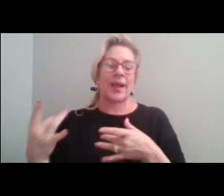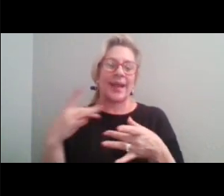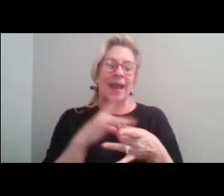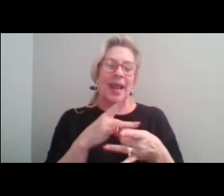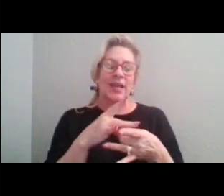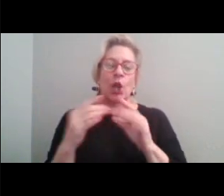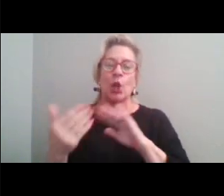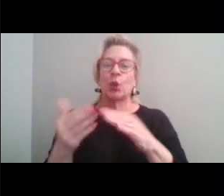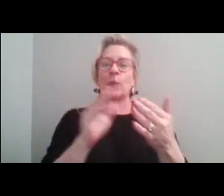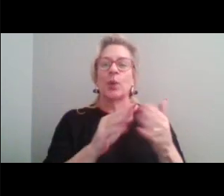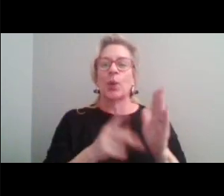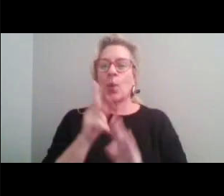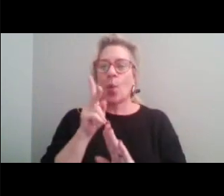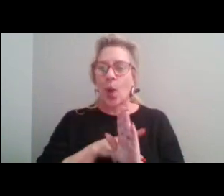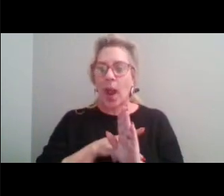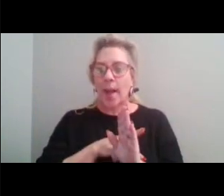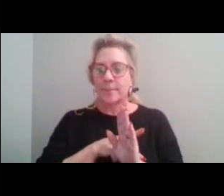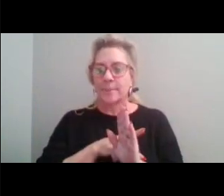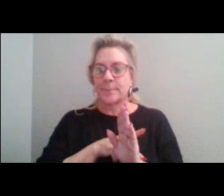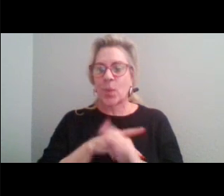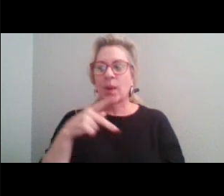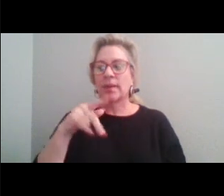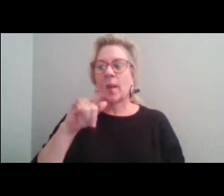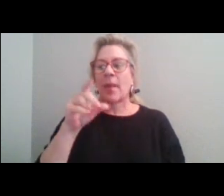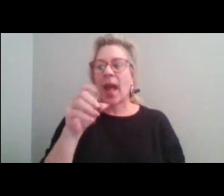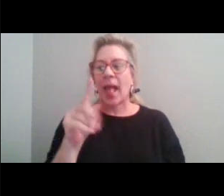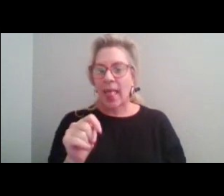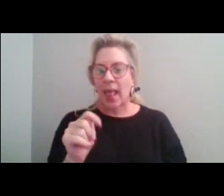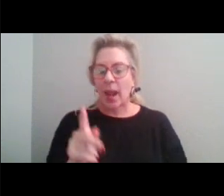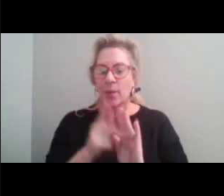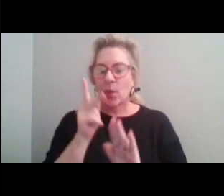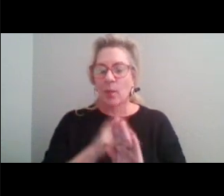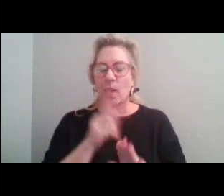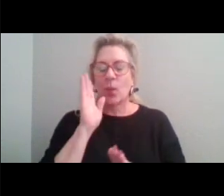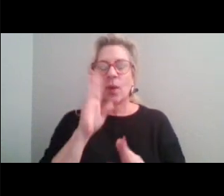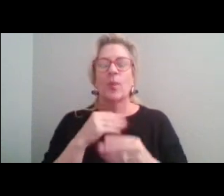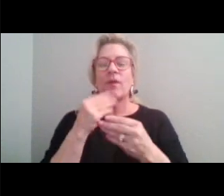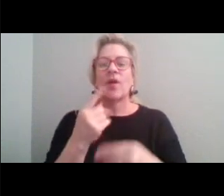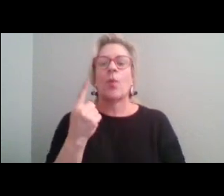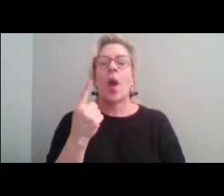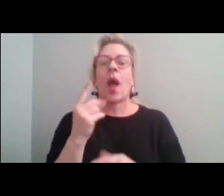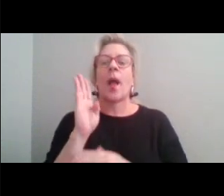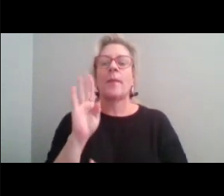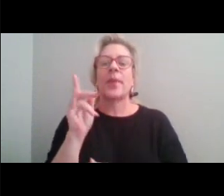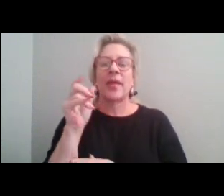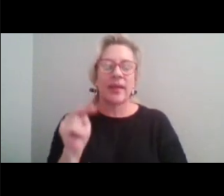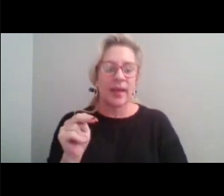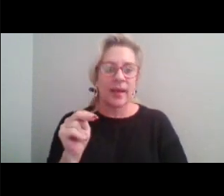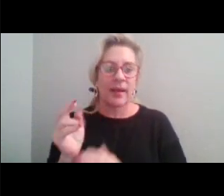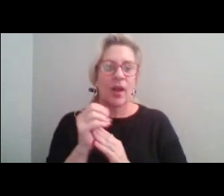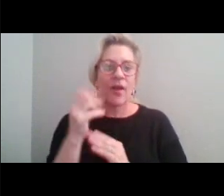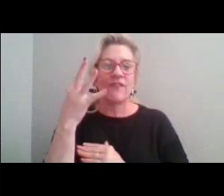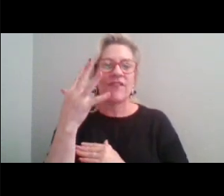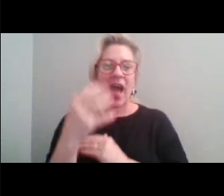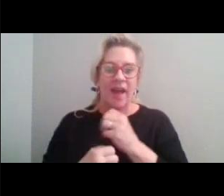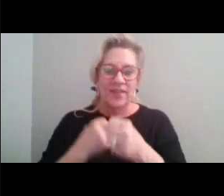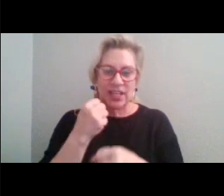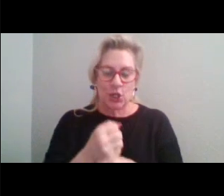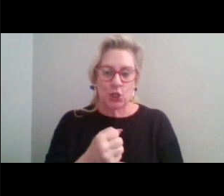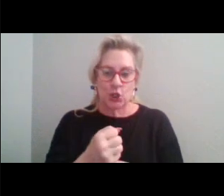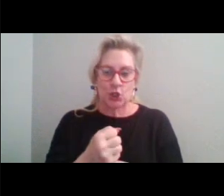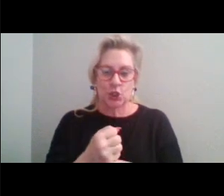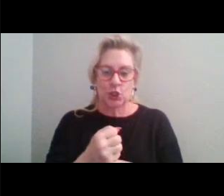program, Reconnecting Communities pilot program, which will provide $1 billion over 5 years, is something that we are paying